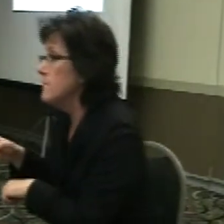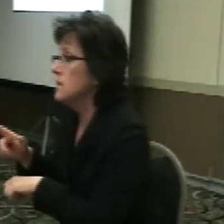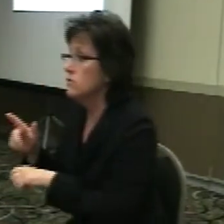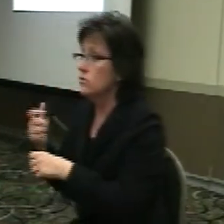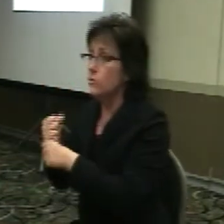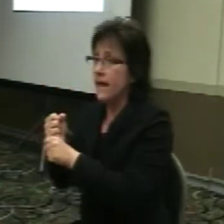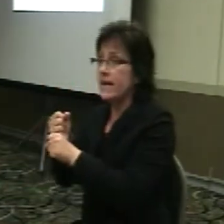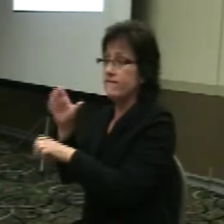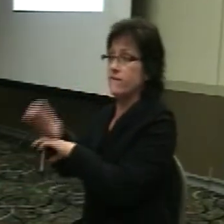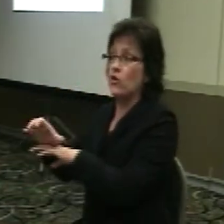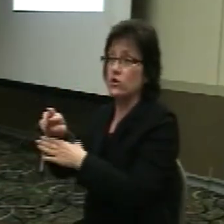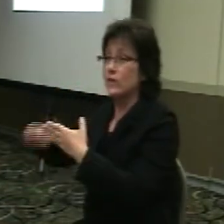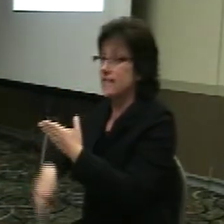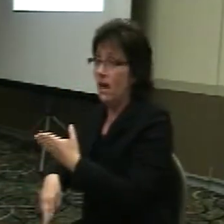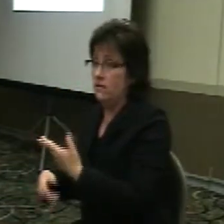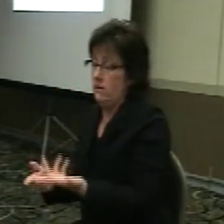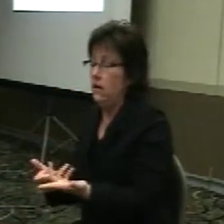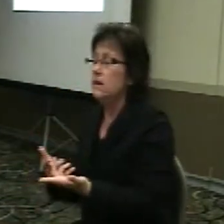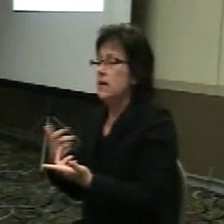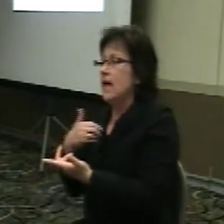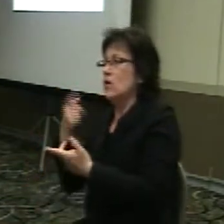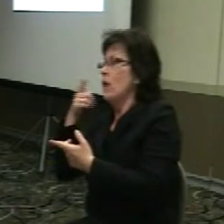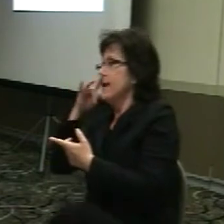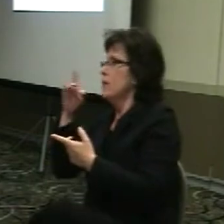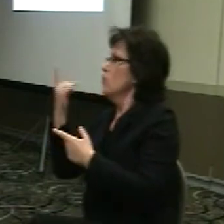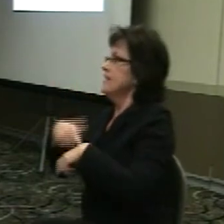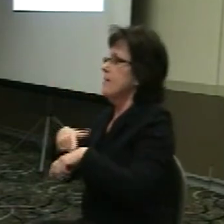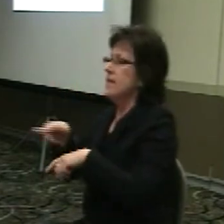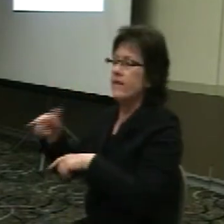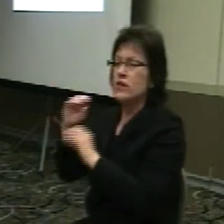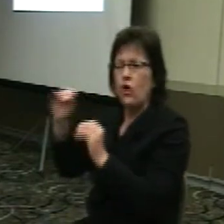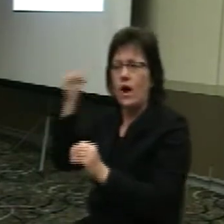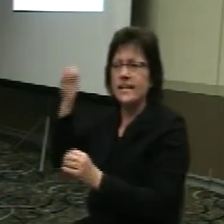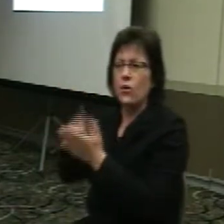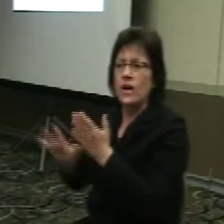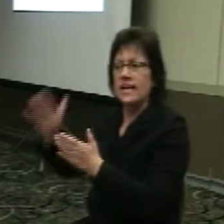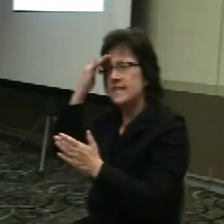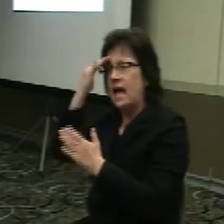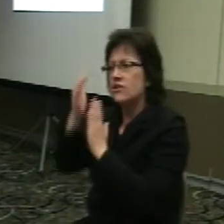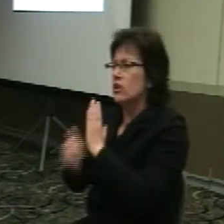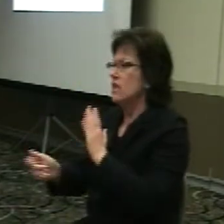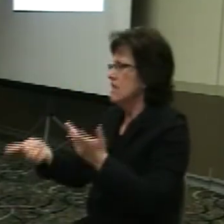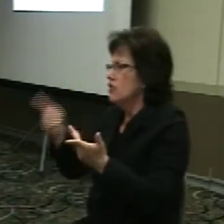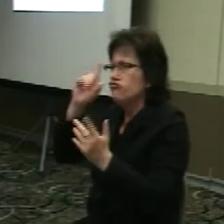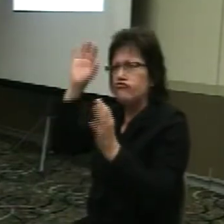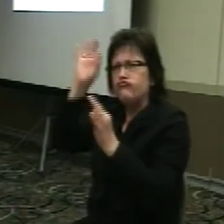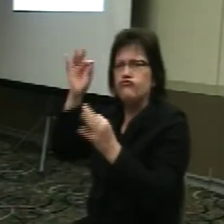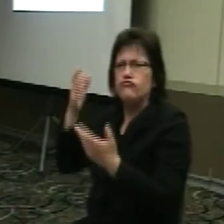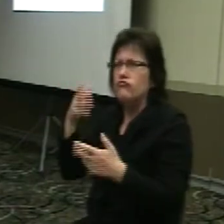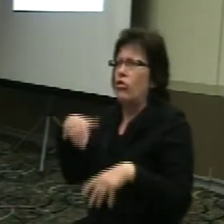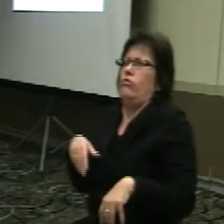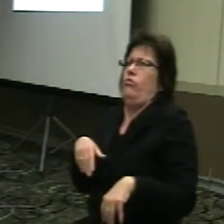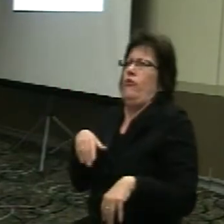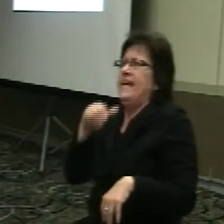I've actually had I had one kid one time who I had no idea what his knowledge skill was. He was so out of it. He just didn't